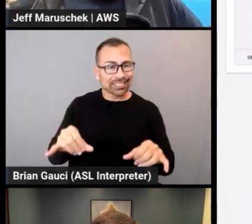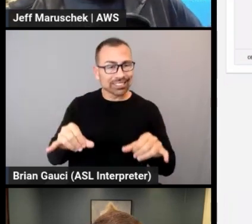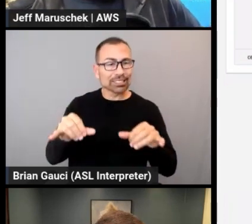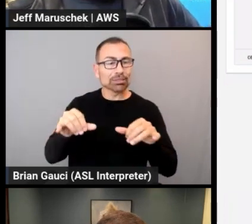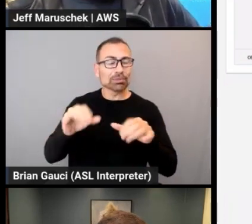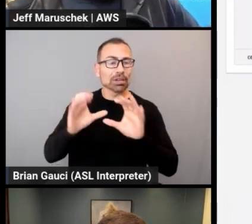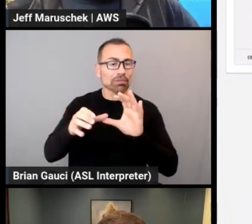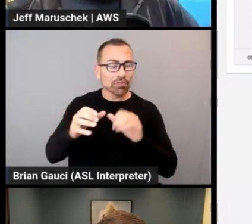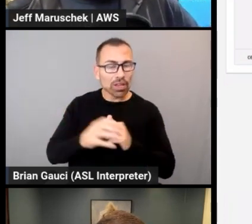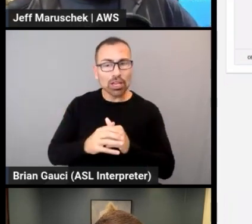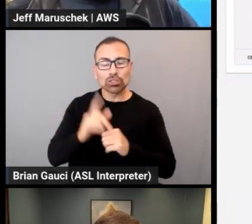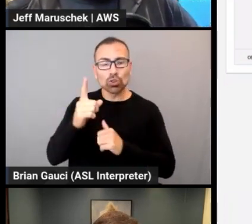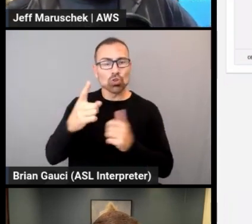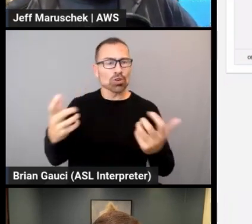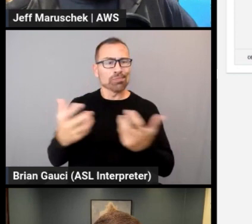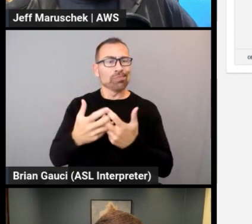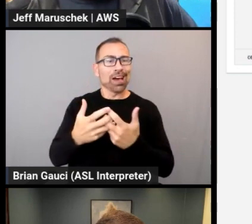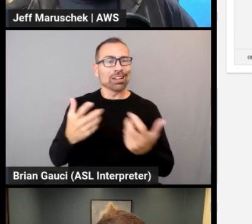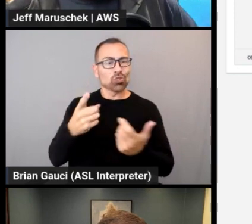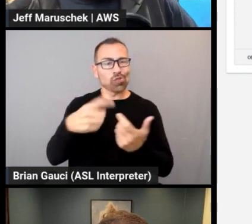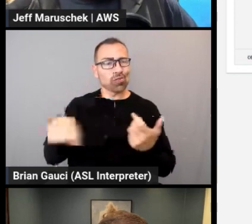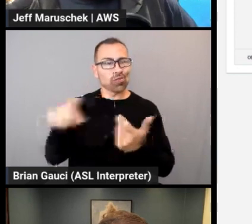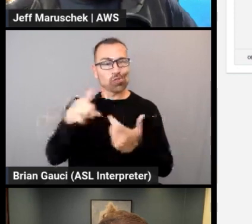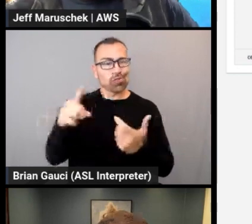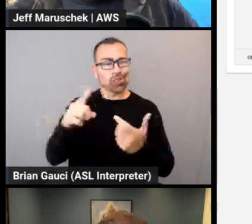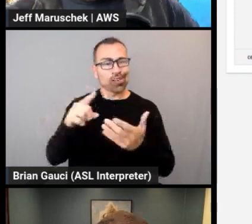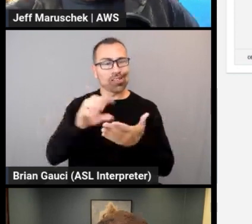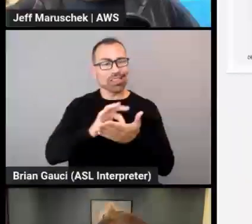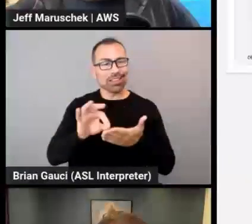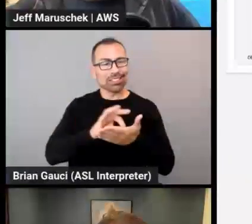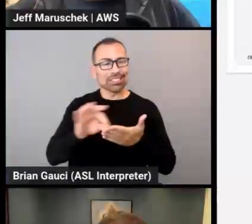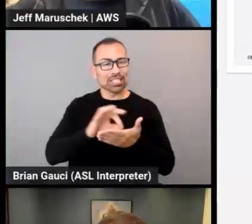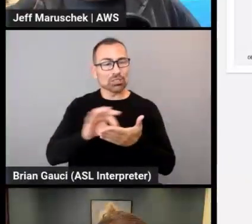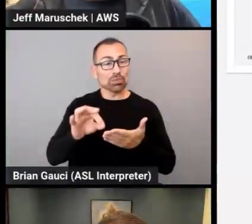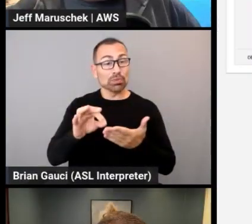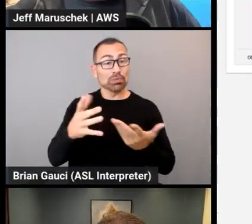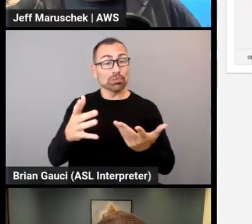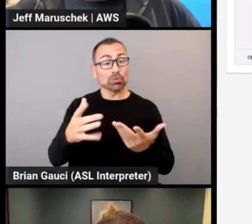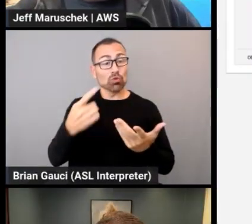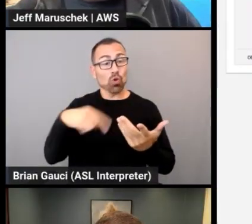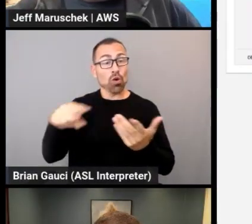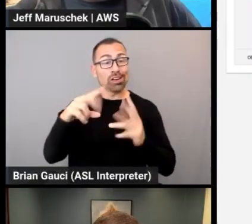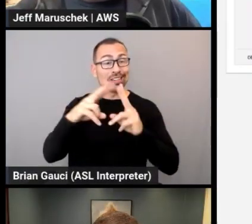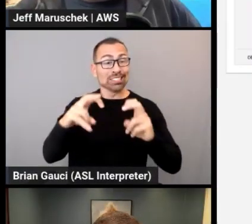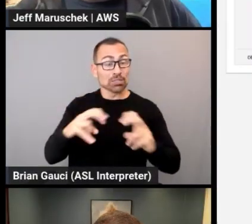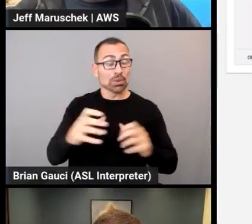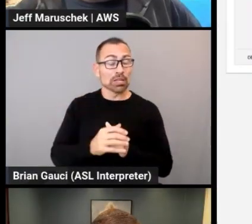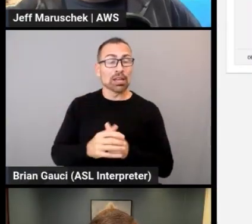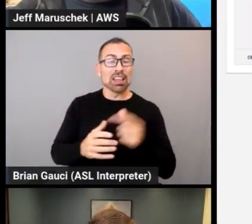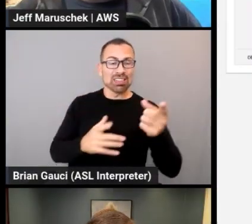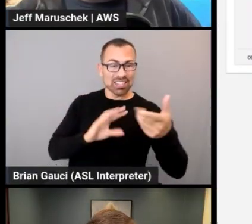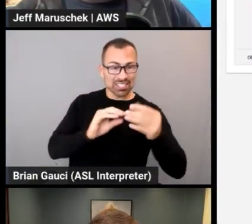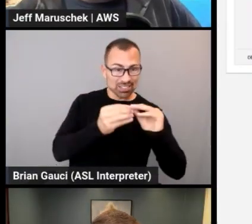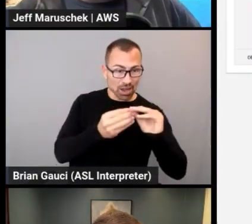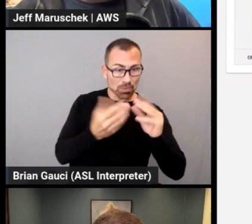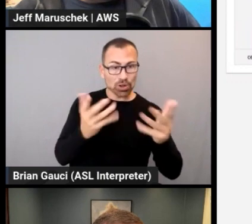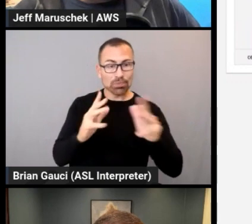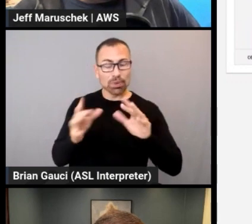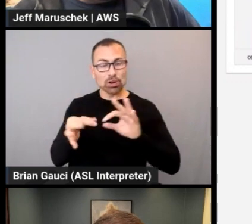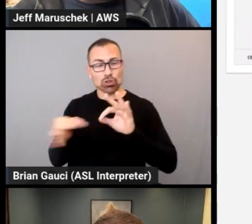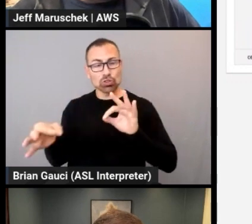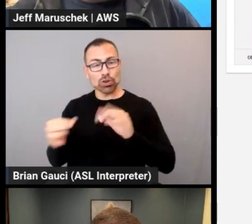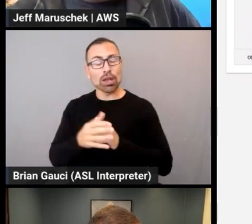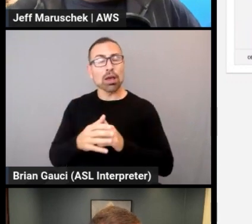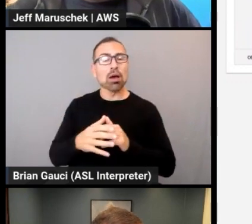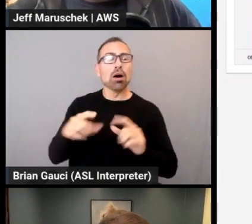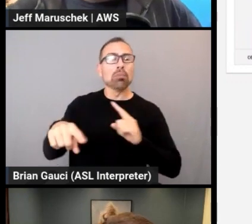score is. This is a number compared to a string. And it also gives you additional capabilities. Like for example, Jamf, they do